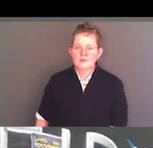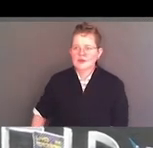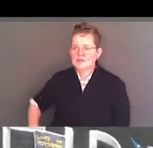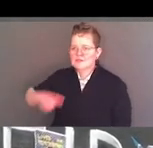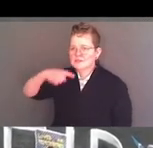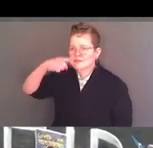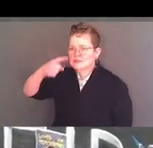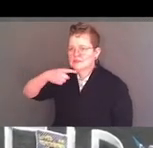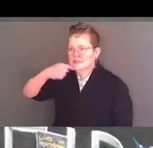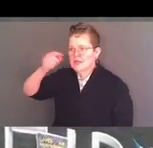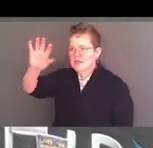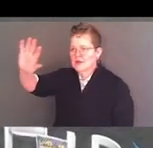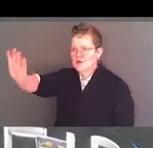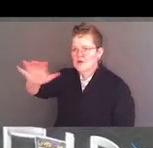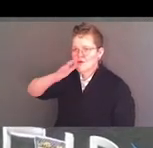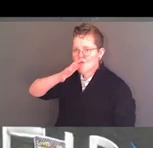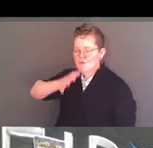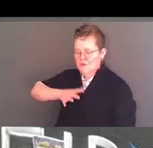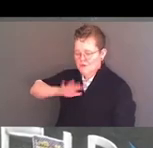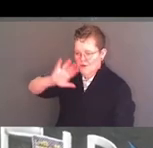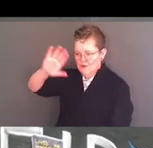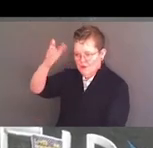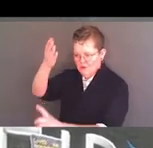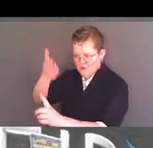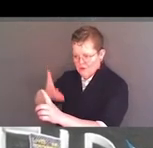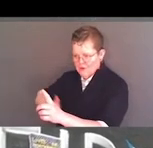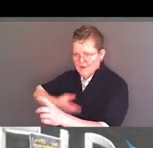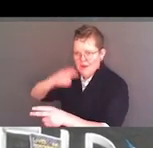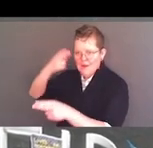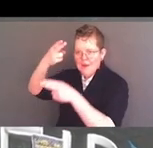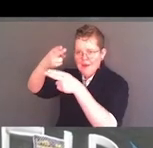Say her name, say her